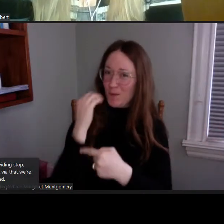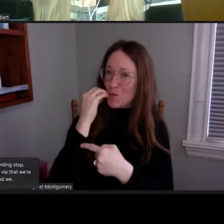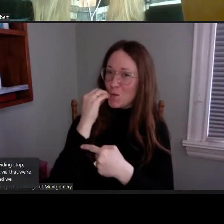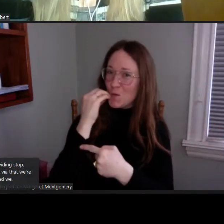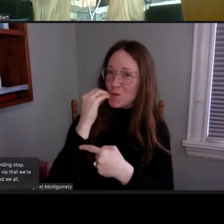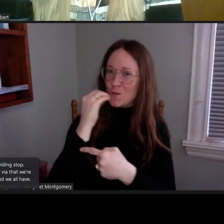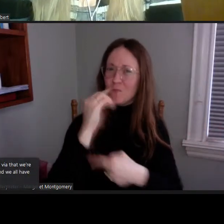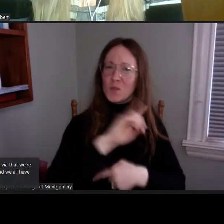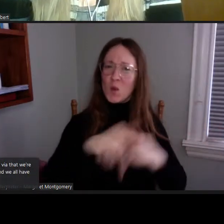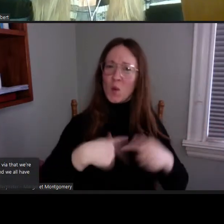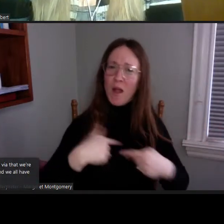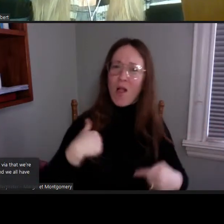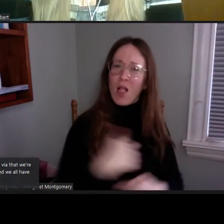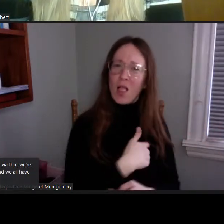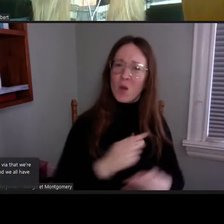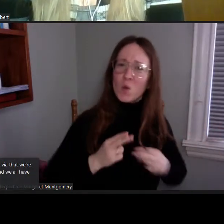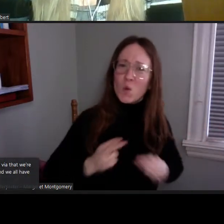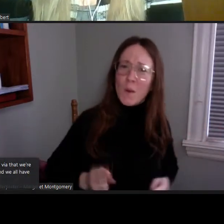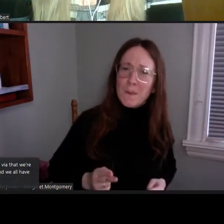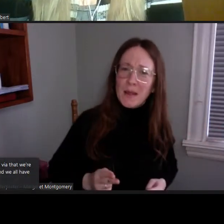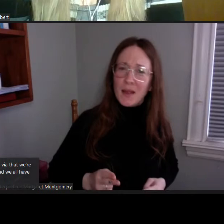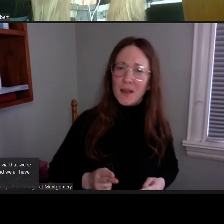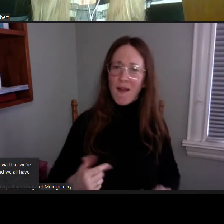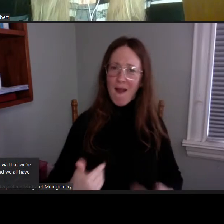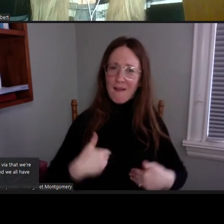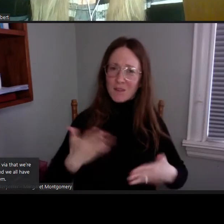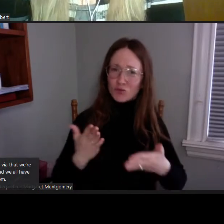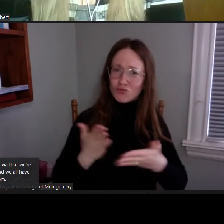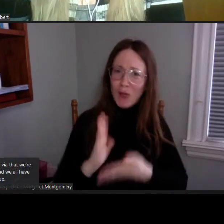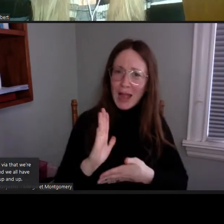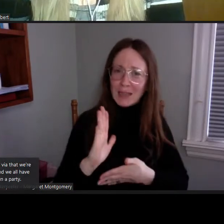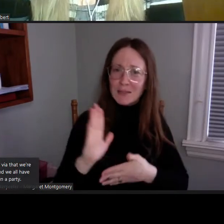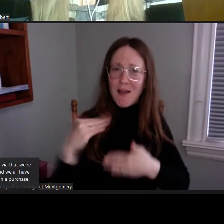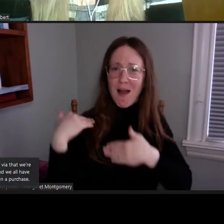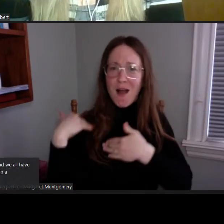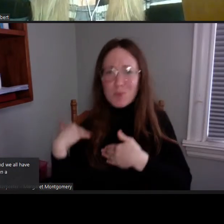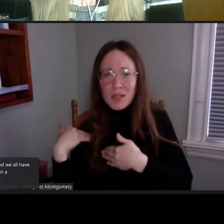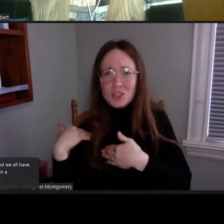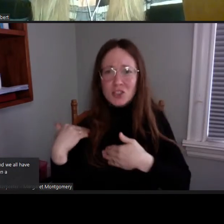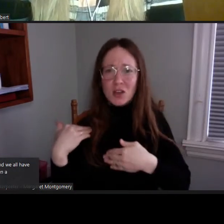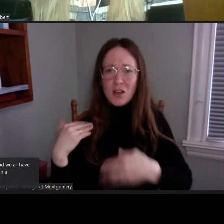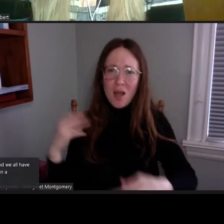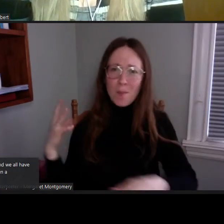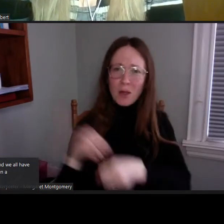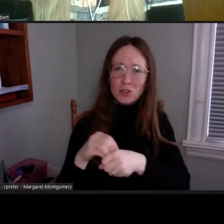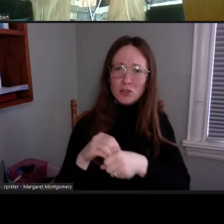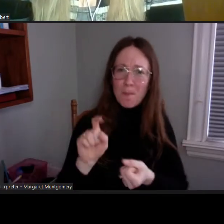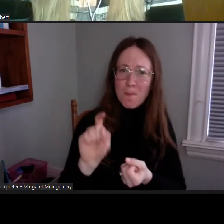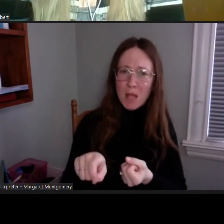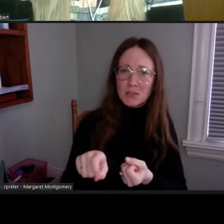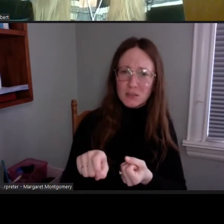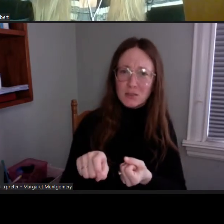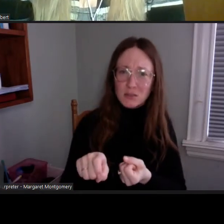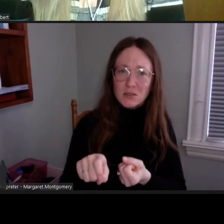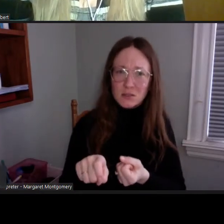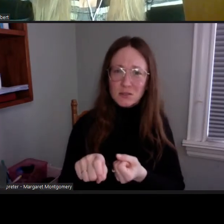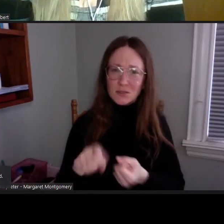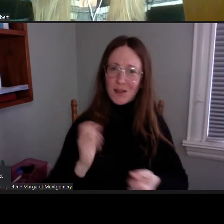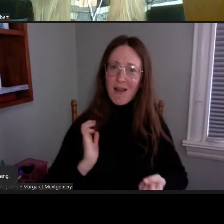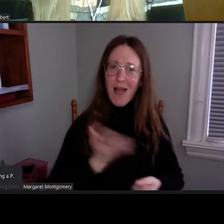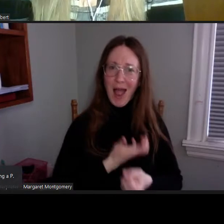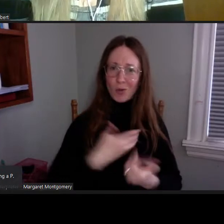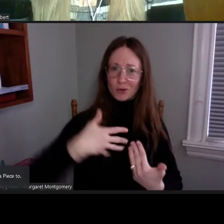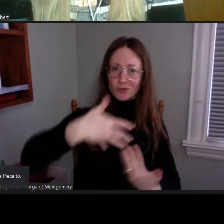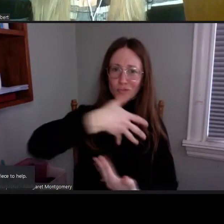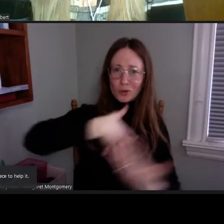we all have a right and an obligation and a participation within our society, and being a